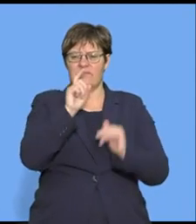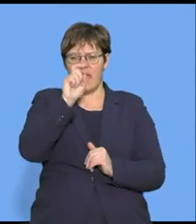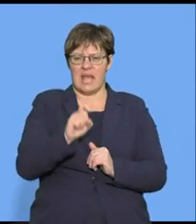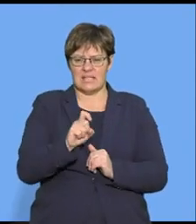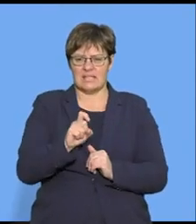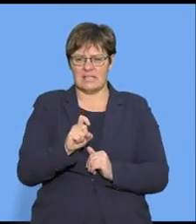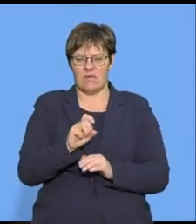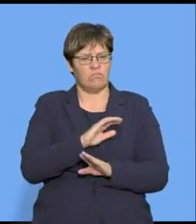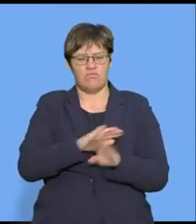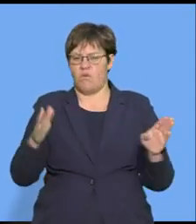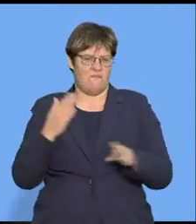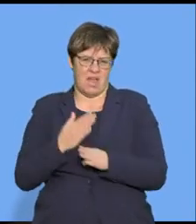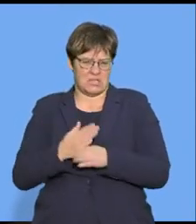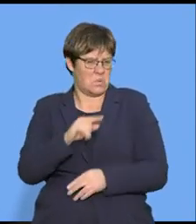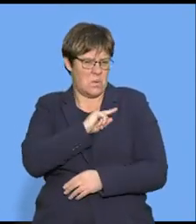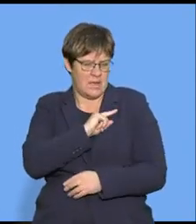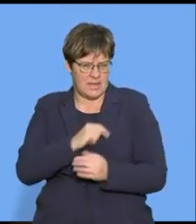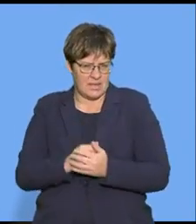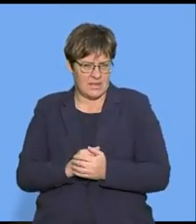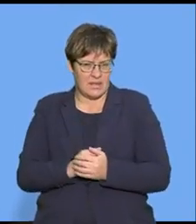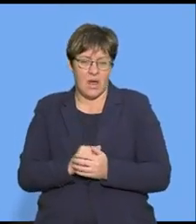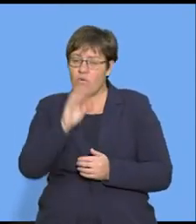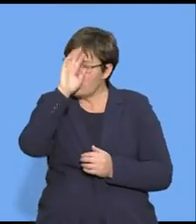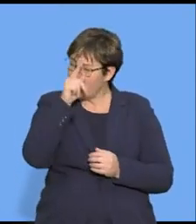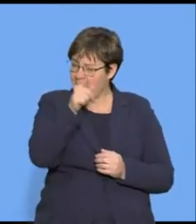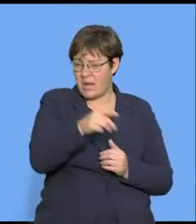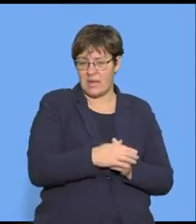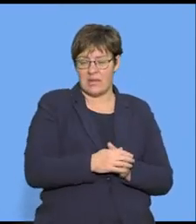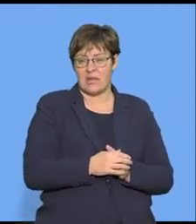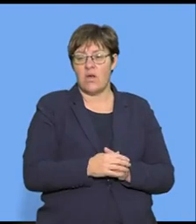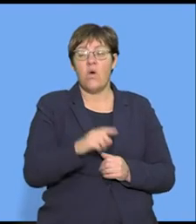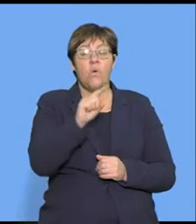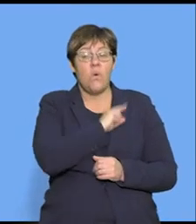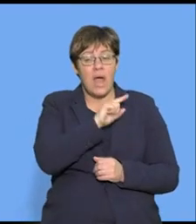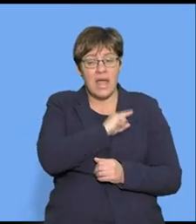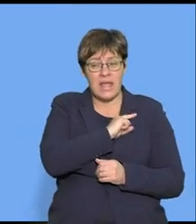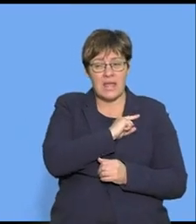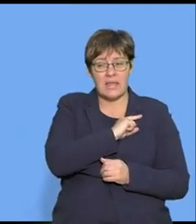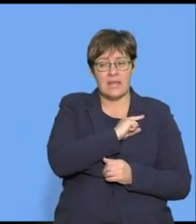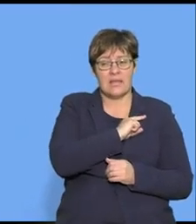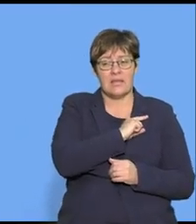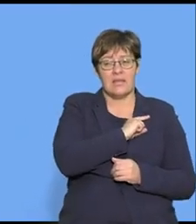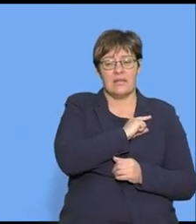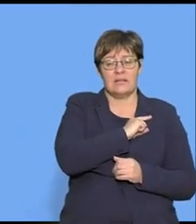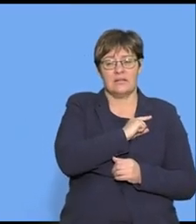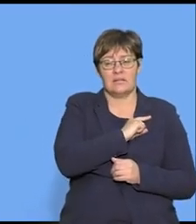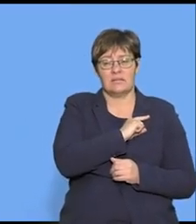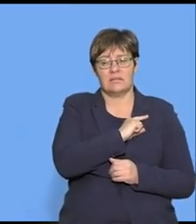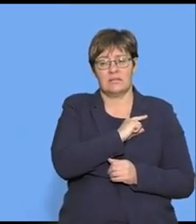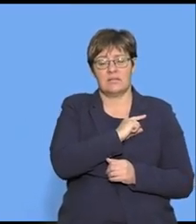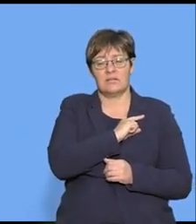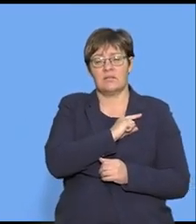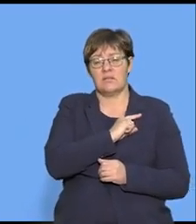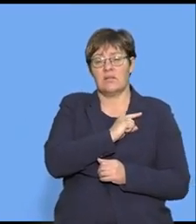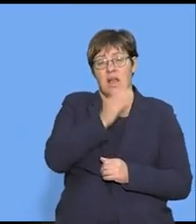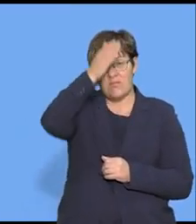right? Remember, the reason for this is because a vertical